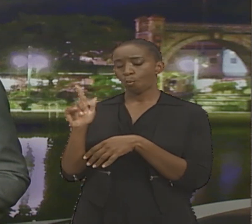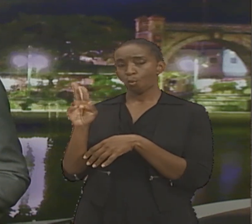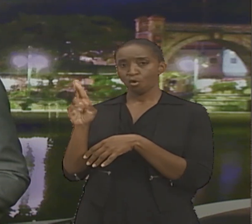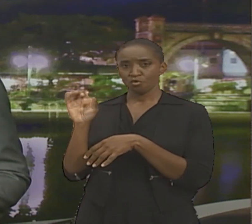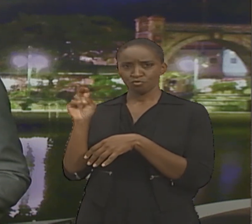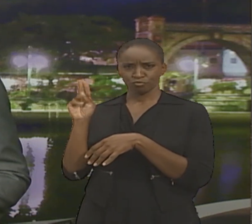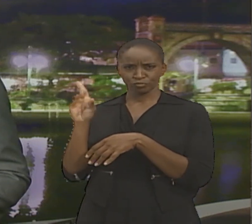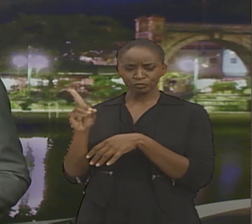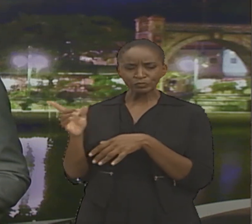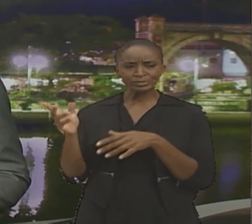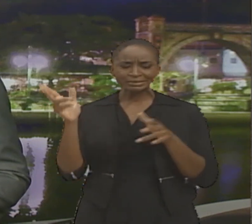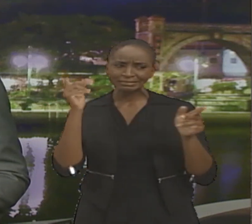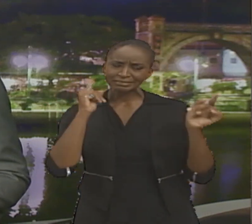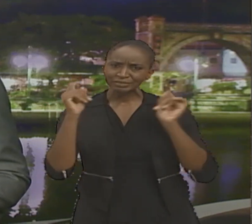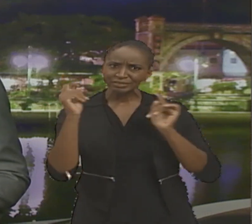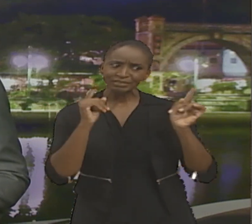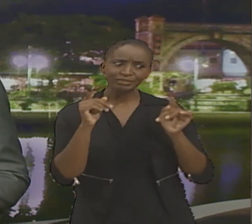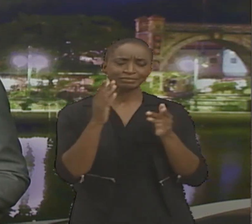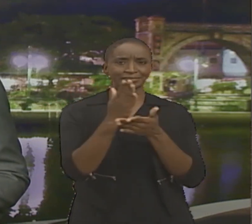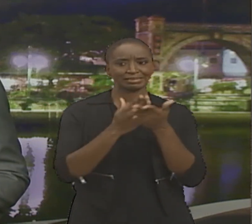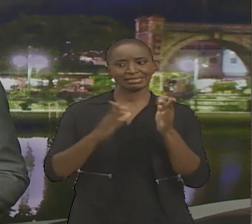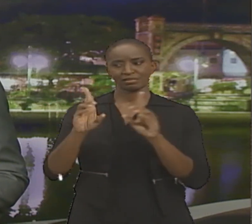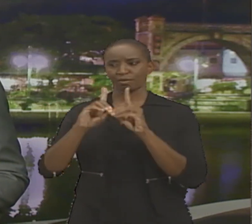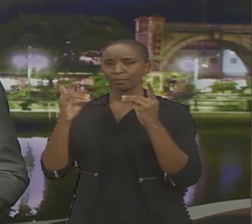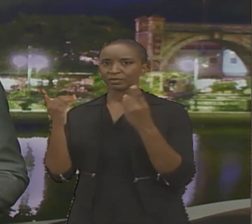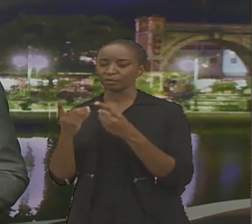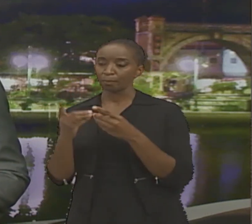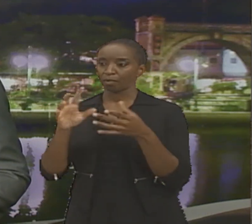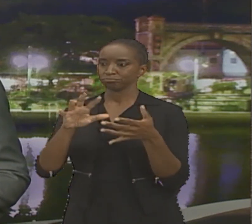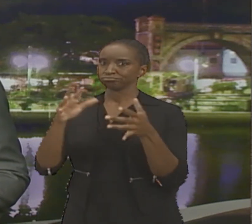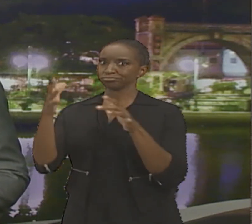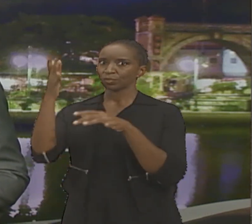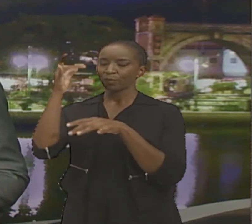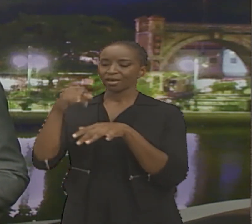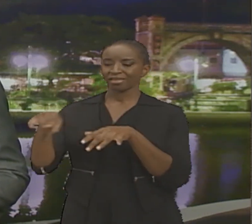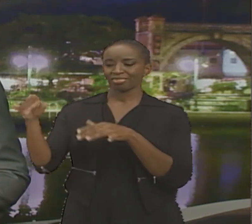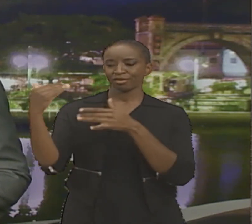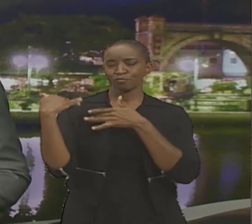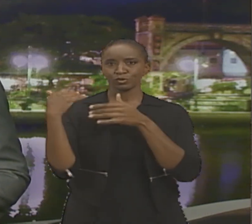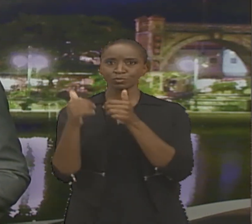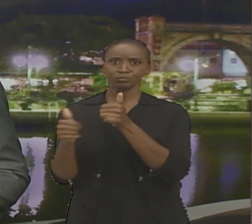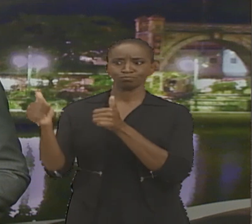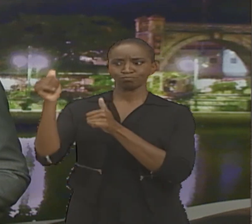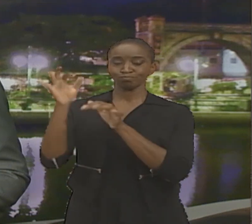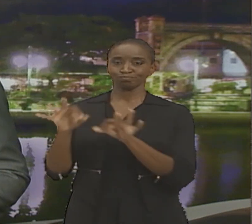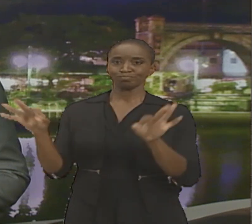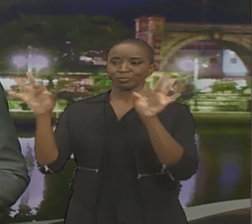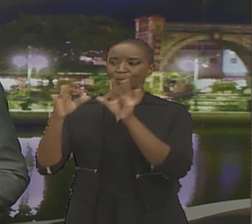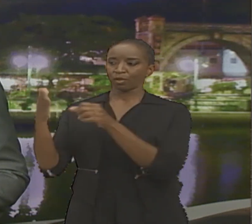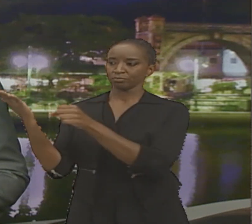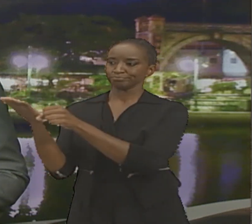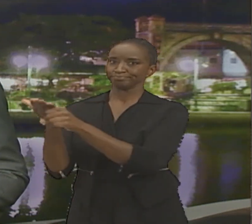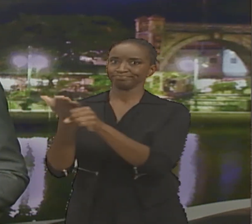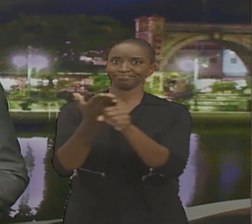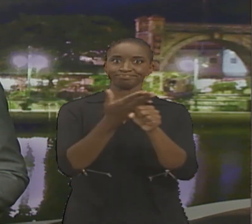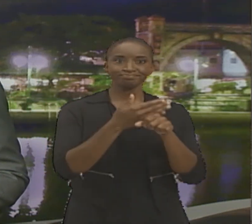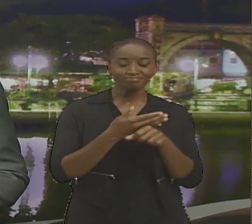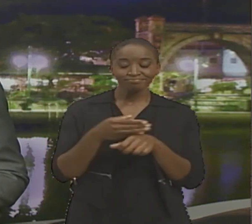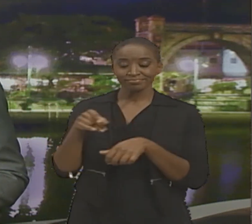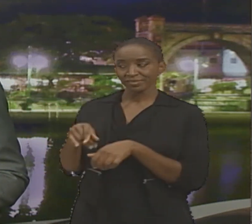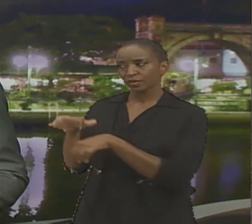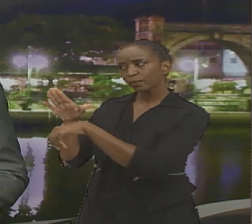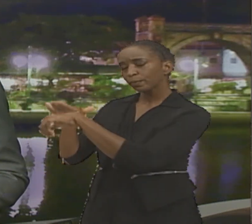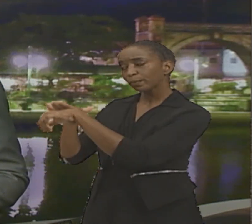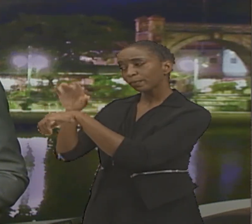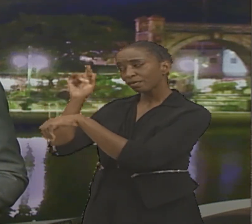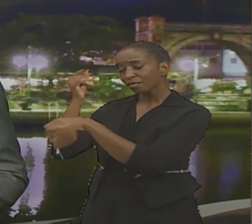some of them are in a state of chaos because key support staff has been let go. Mr. Walron has warned government that some cuts may end